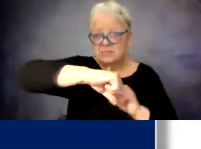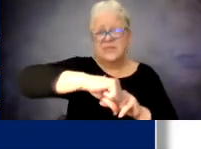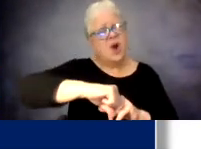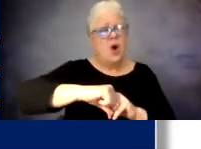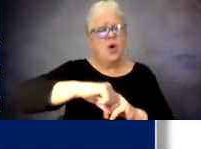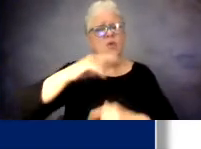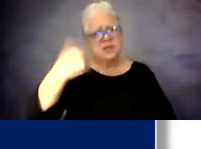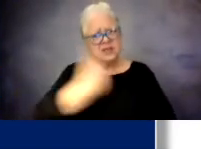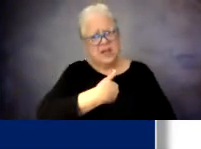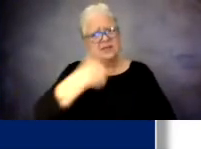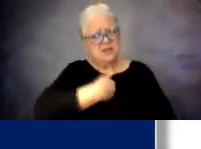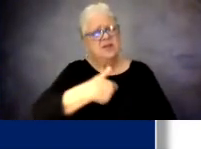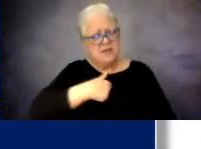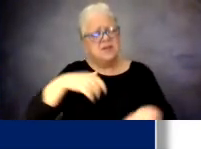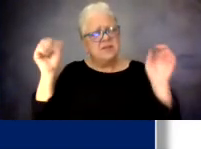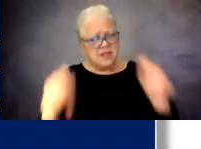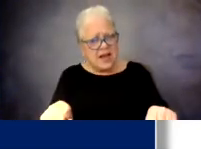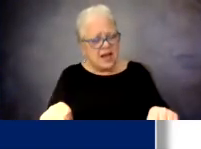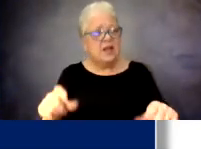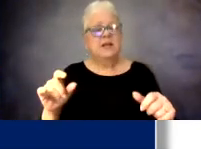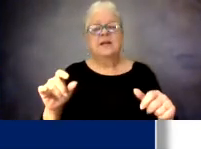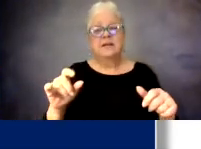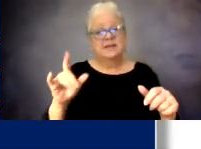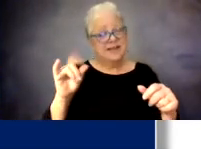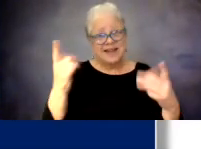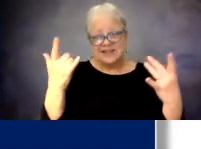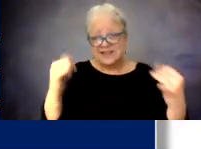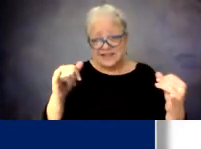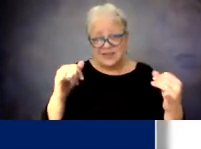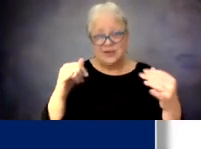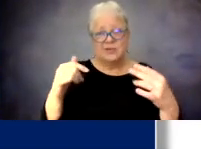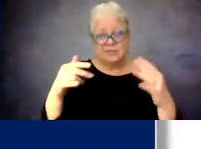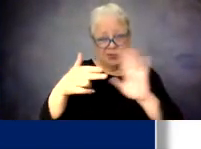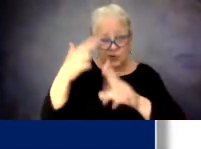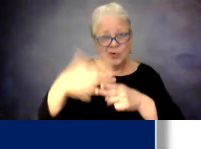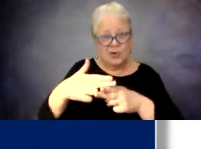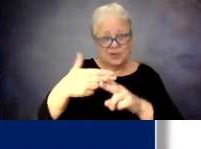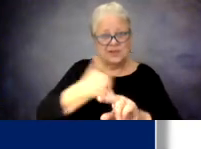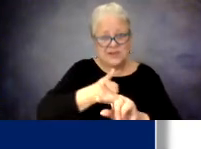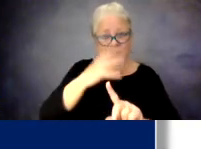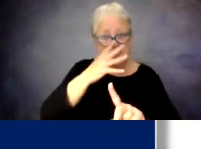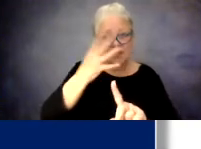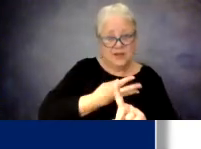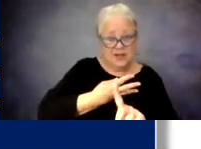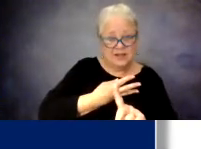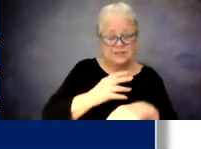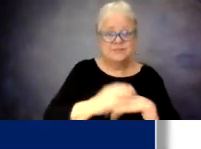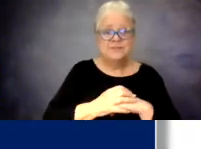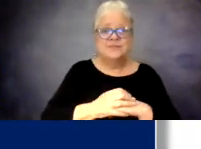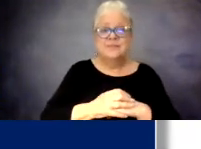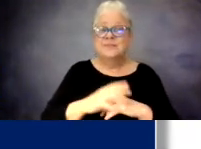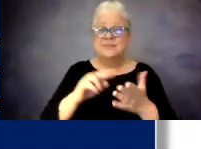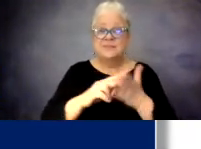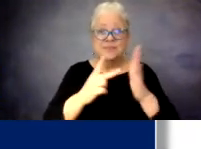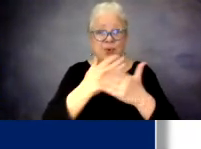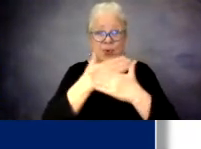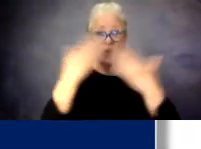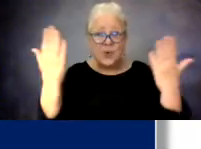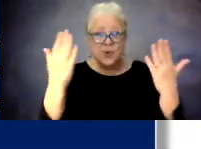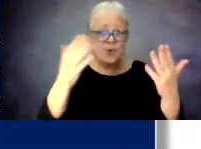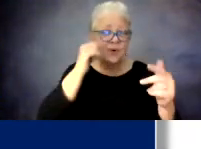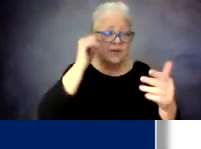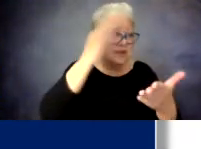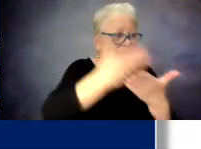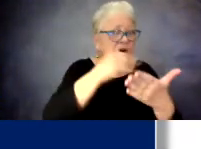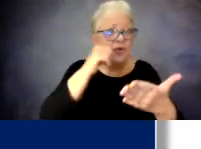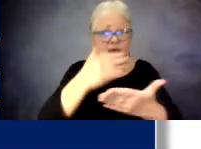failure to care for themselves that still covers under self-neglect. And this is where no caretaker exists or an elder with